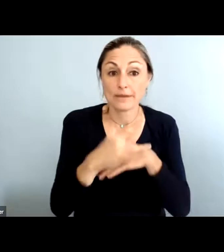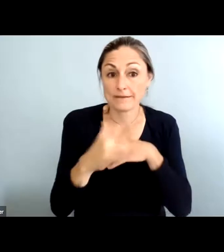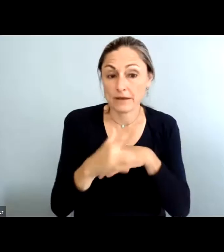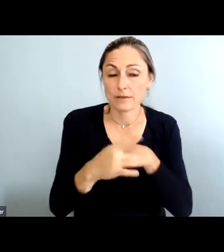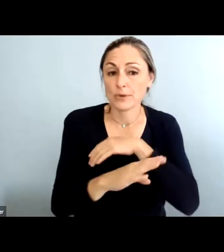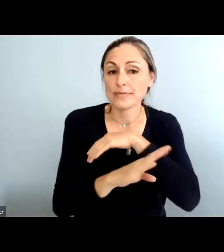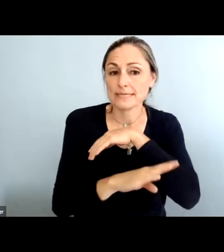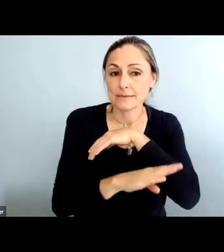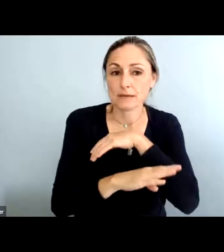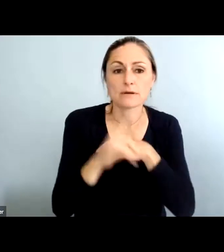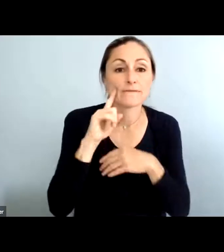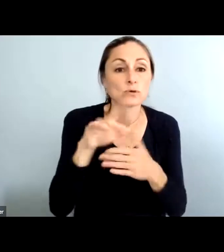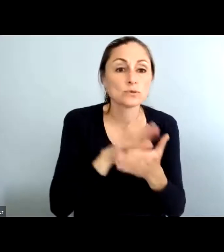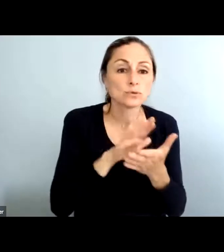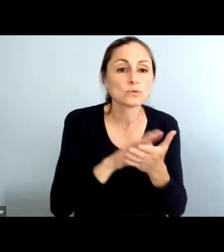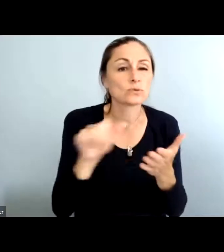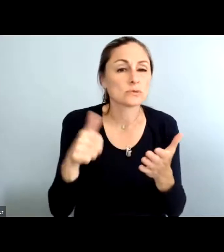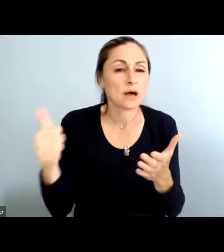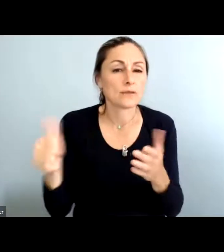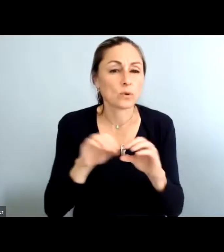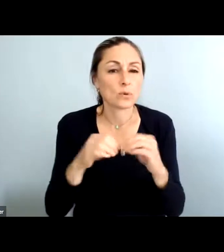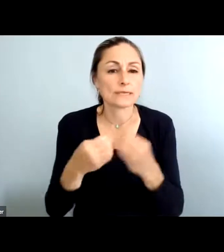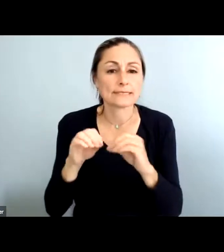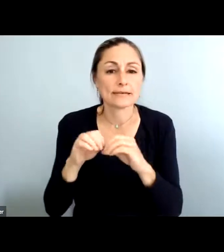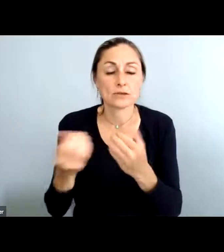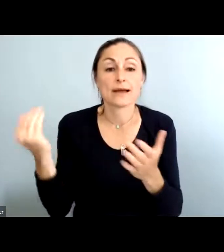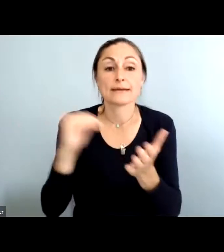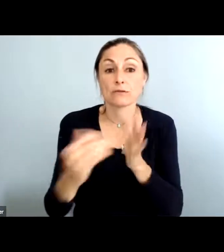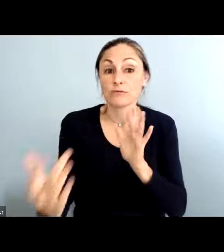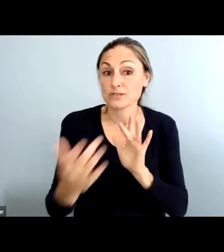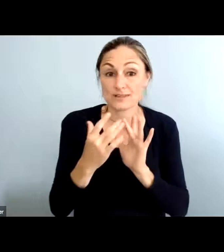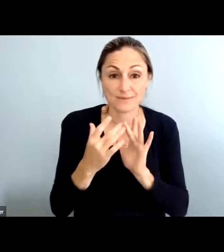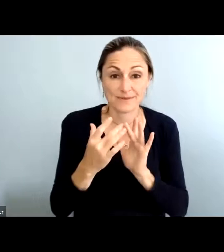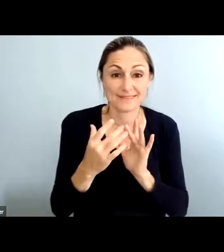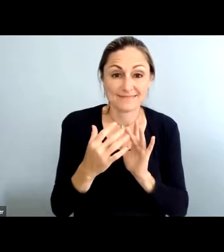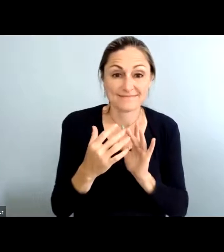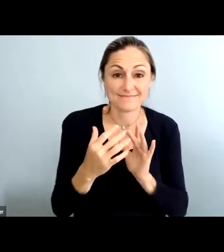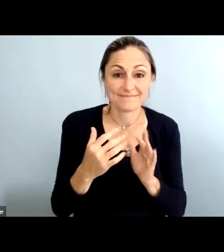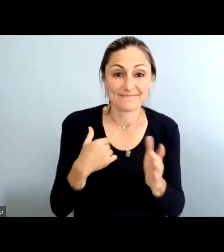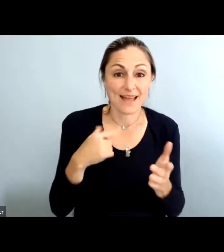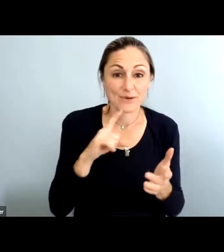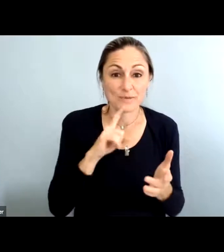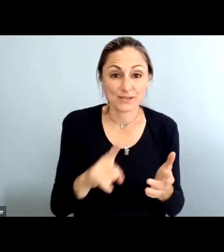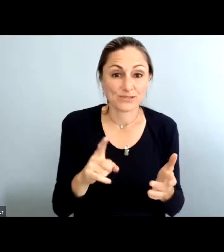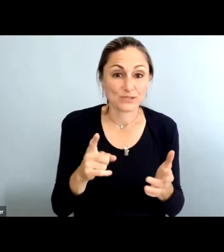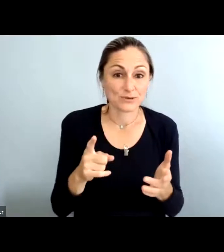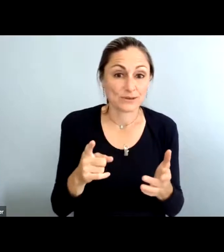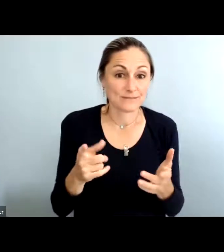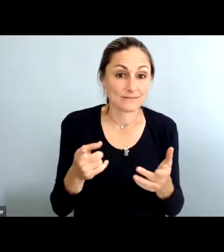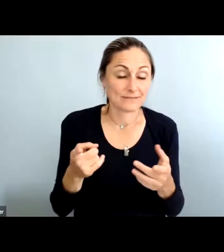September for schools and other organizations. Again, reach out to me and I'll make sure that I make sure that you get